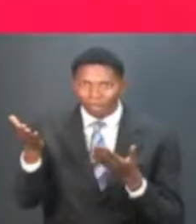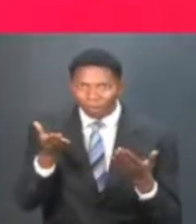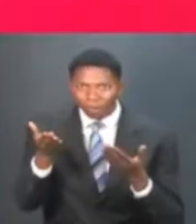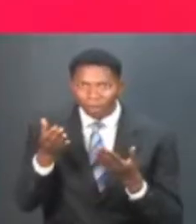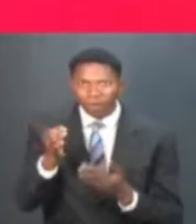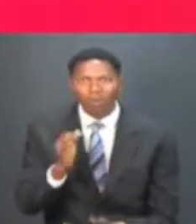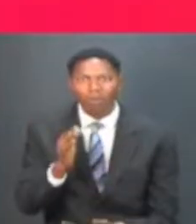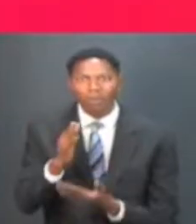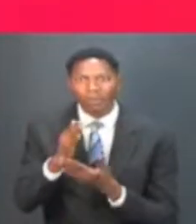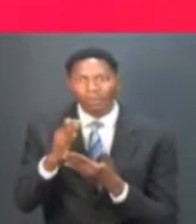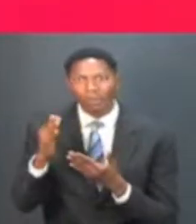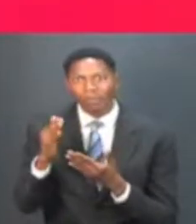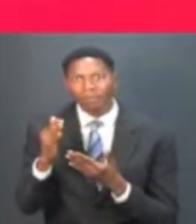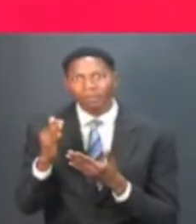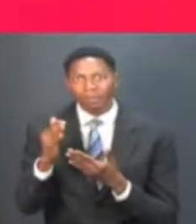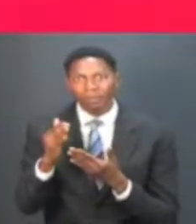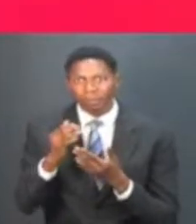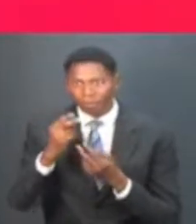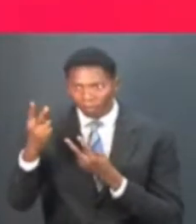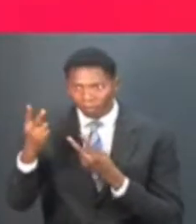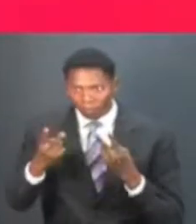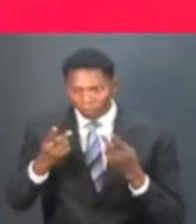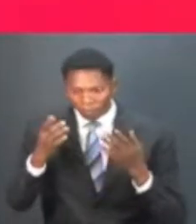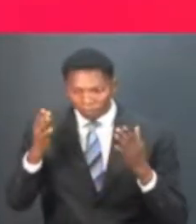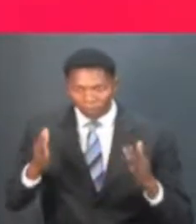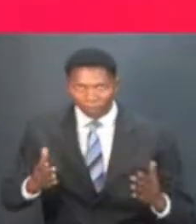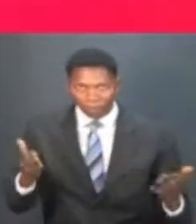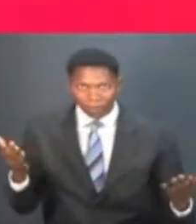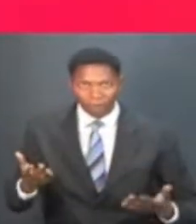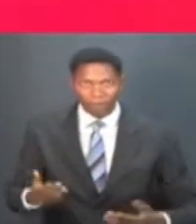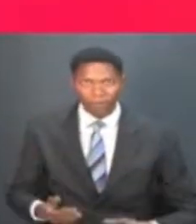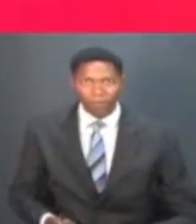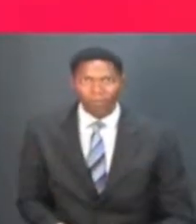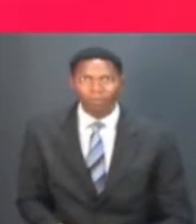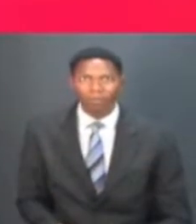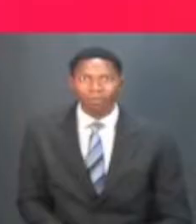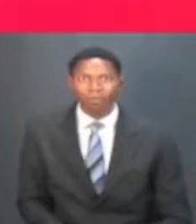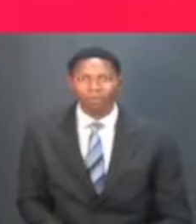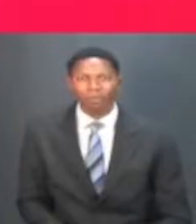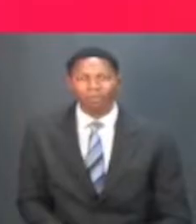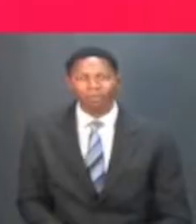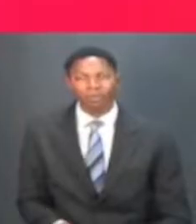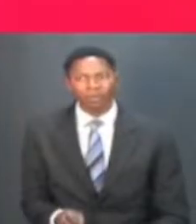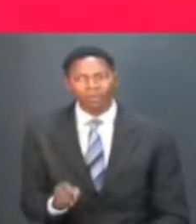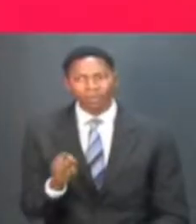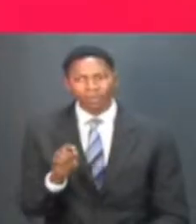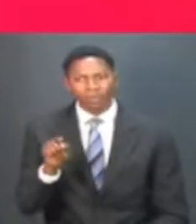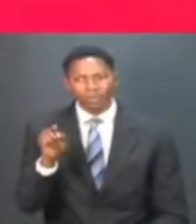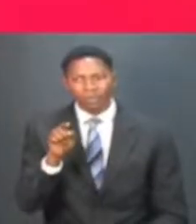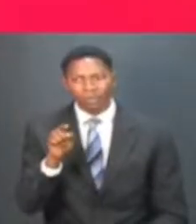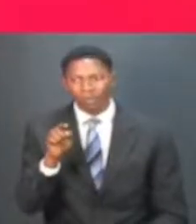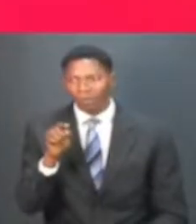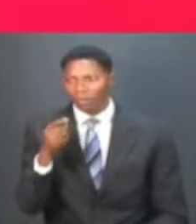of some visitors, and these are